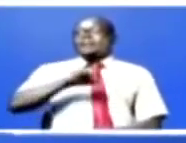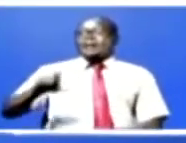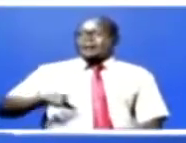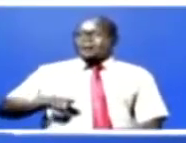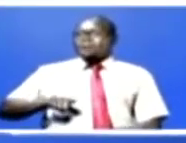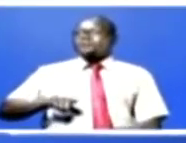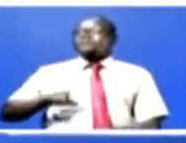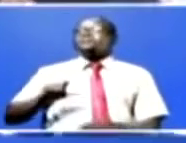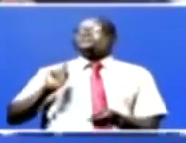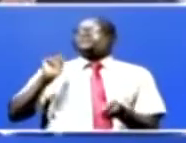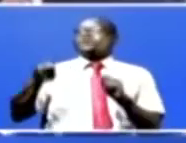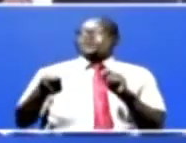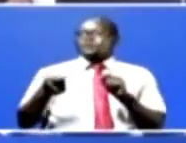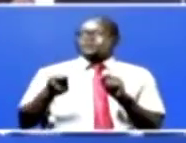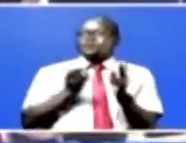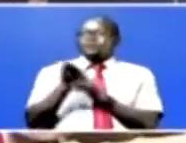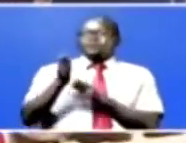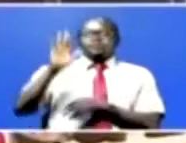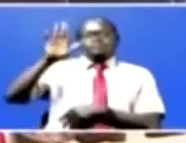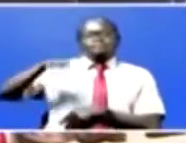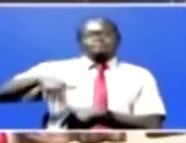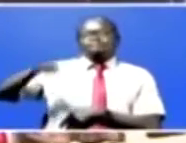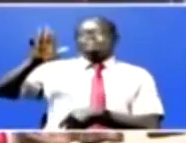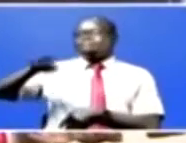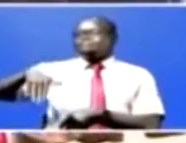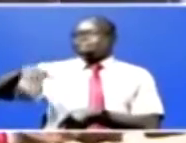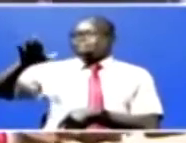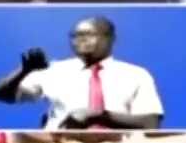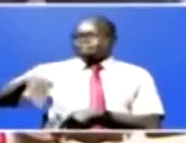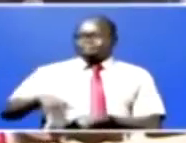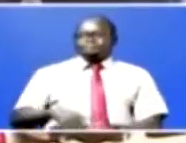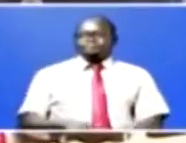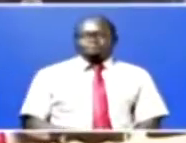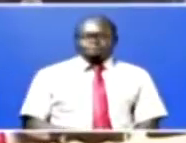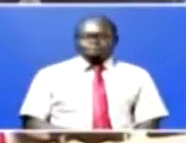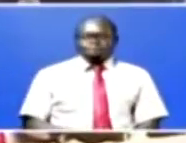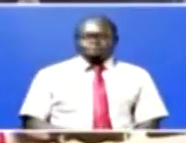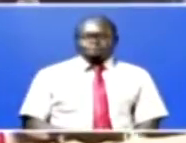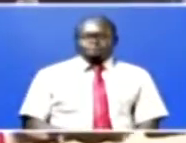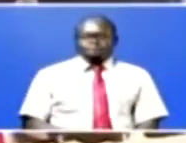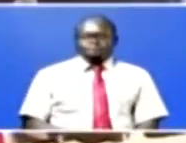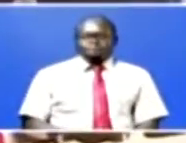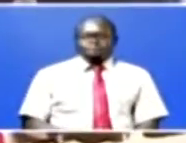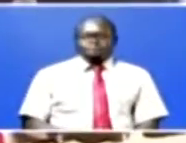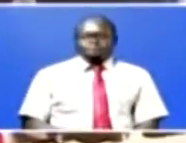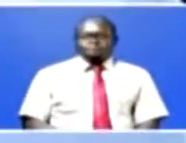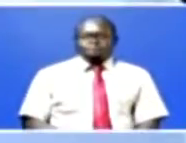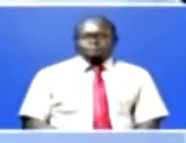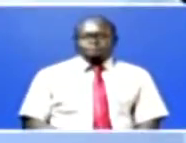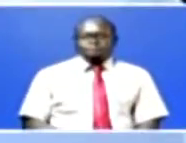have erased the markings by painting the house. Shadrack Miti, KTN News.